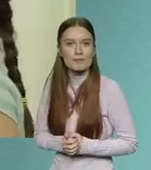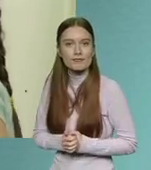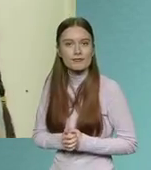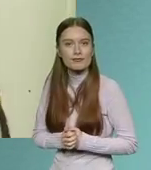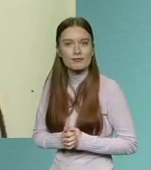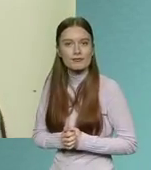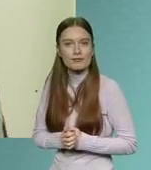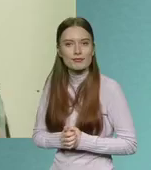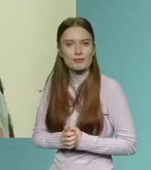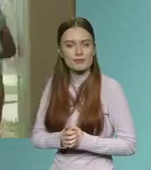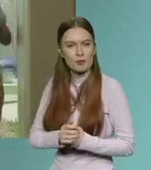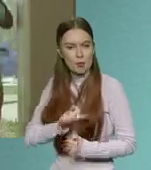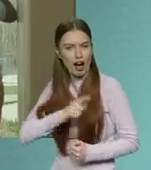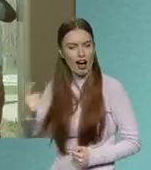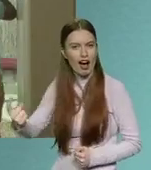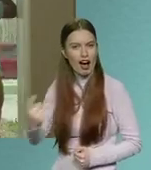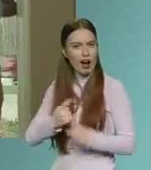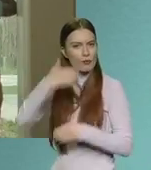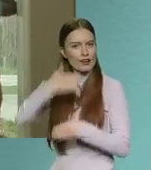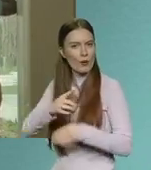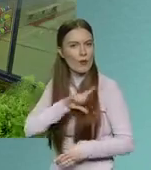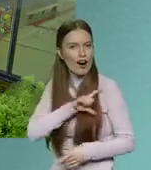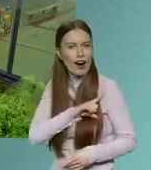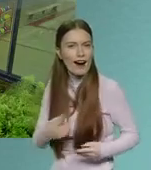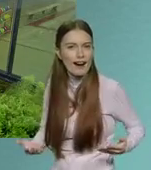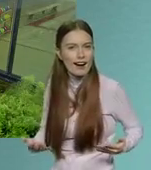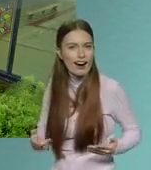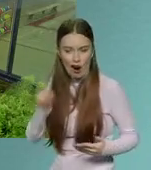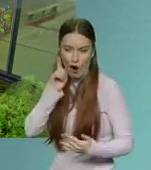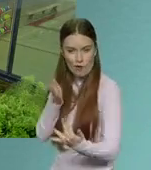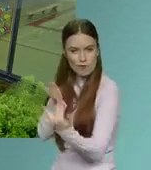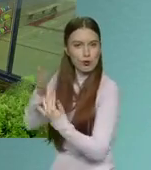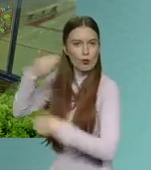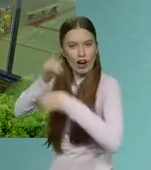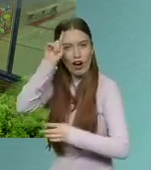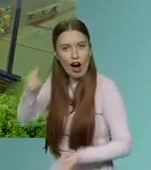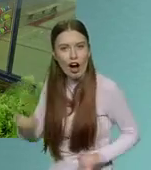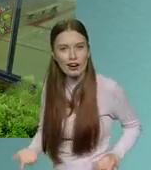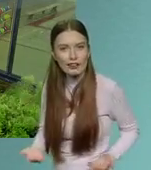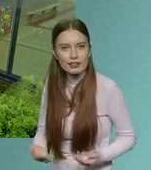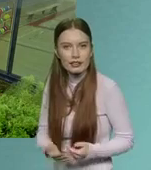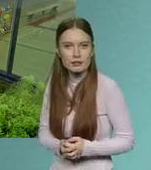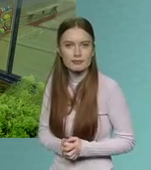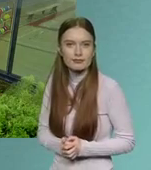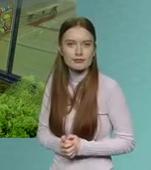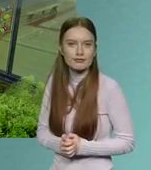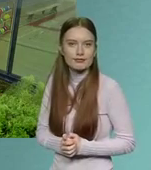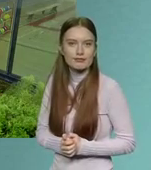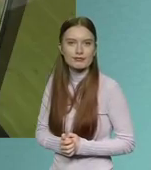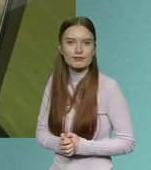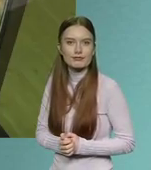Why are you heading back here, Microraptor? You can't break through the glass. The Microraptor climbs onto a ledge high on the window.